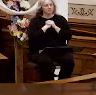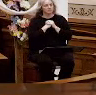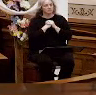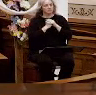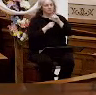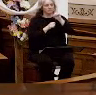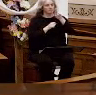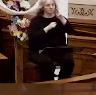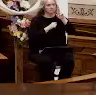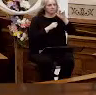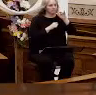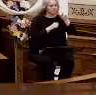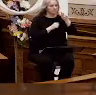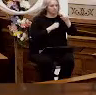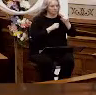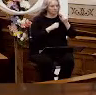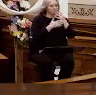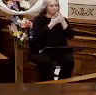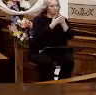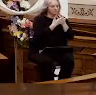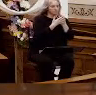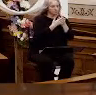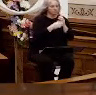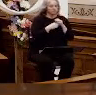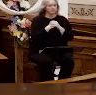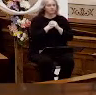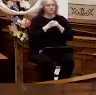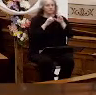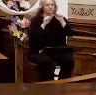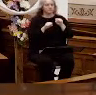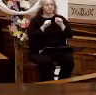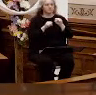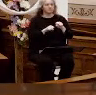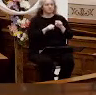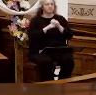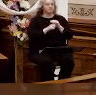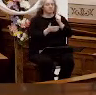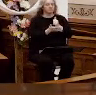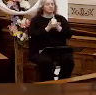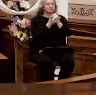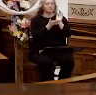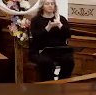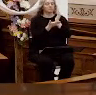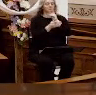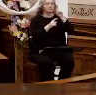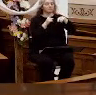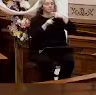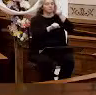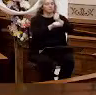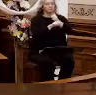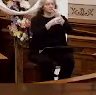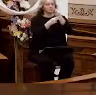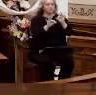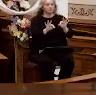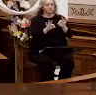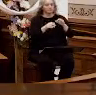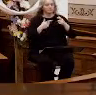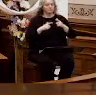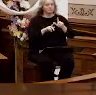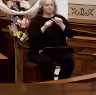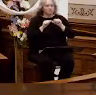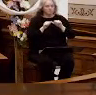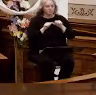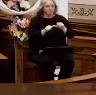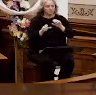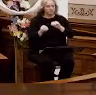during our imprisonment and our confinement can benefit us when we get set free. So let us keep